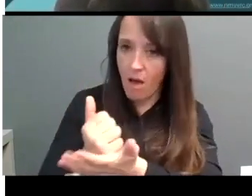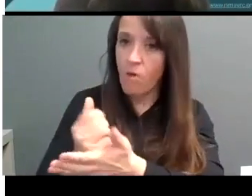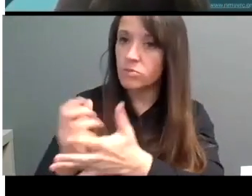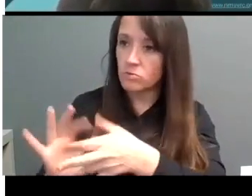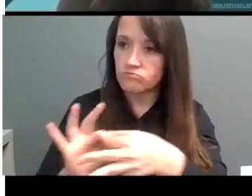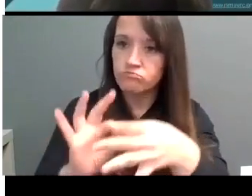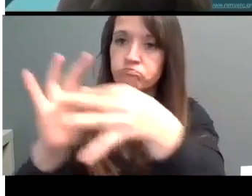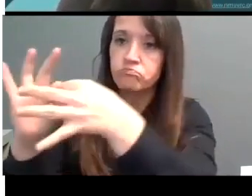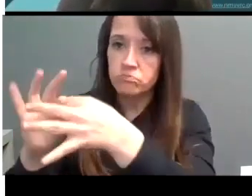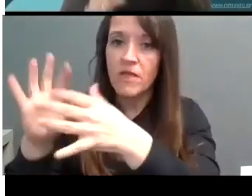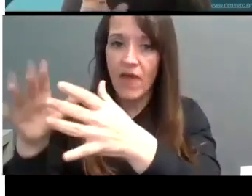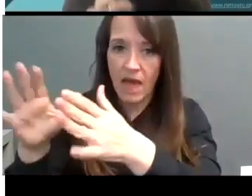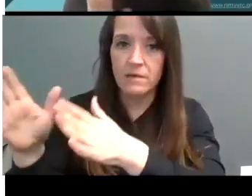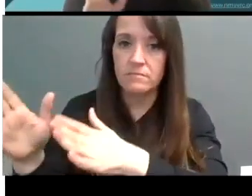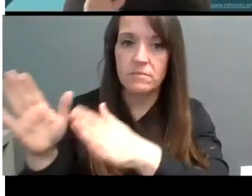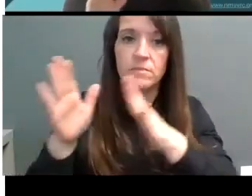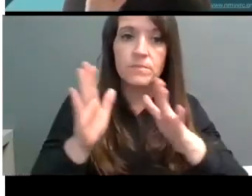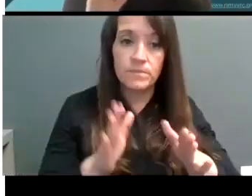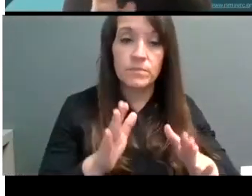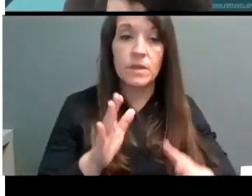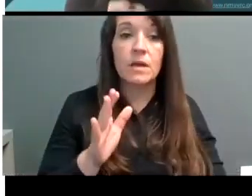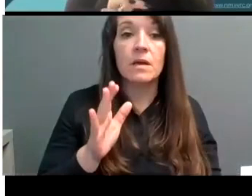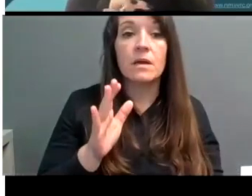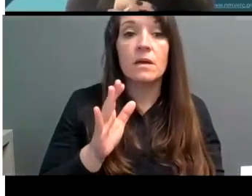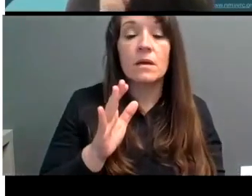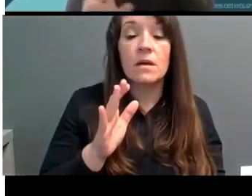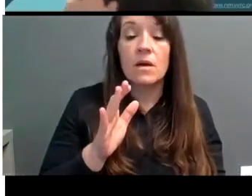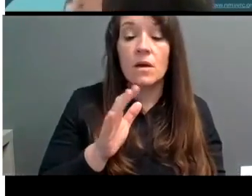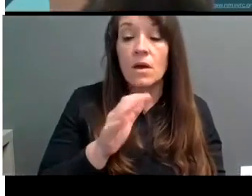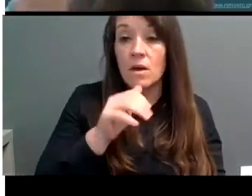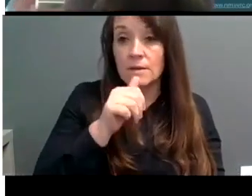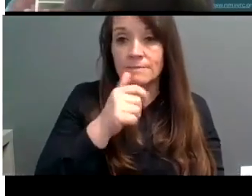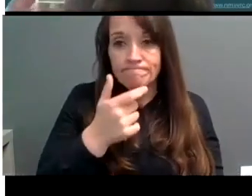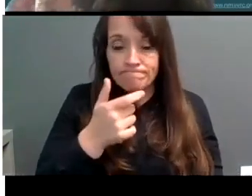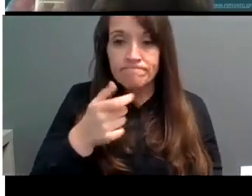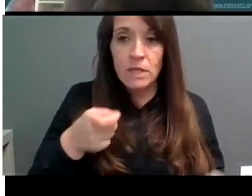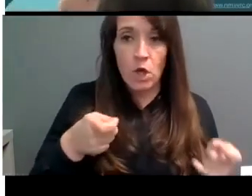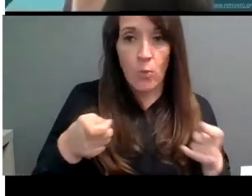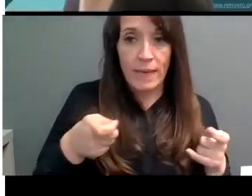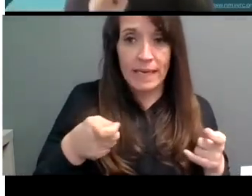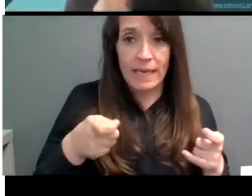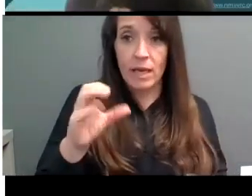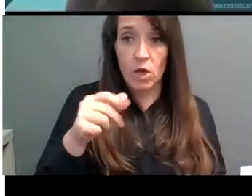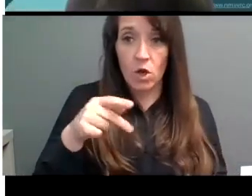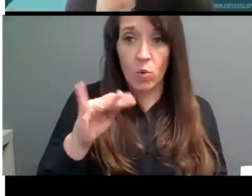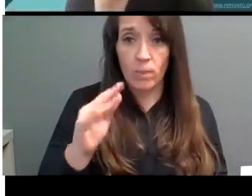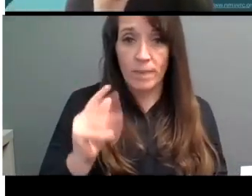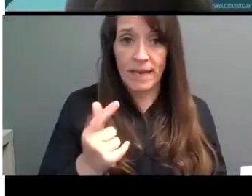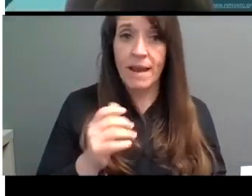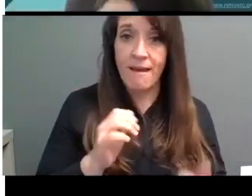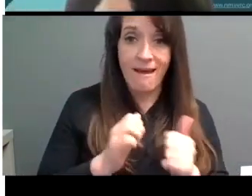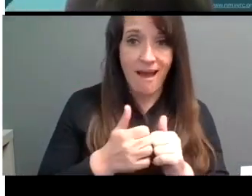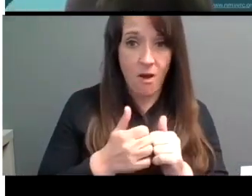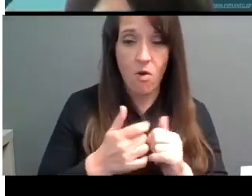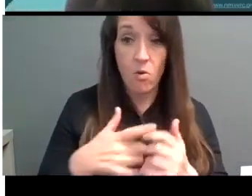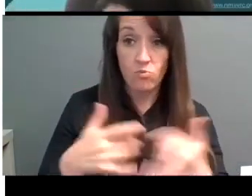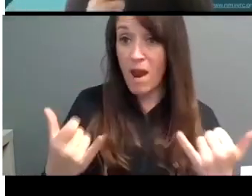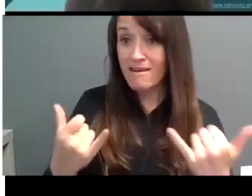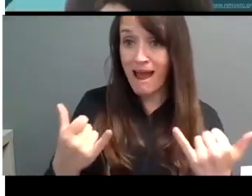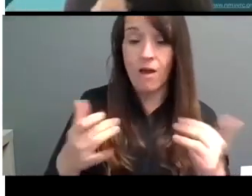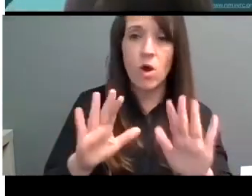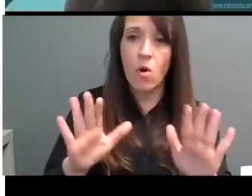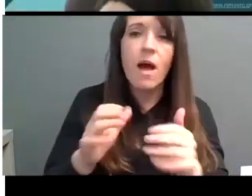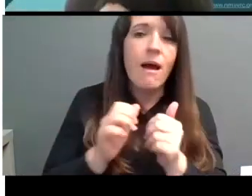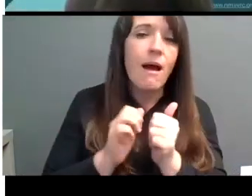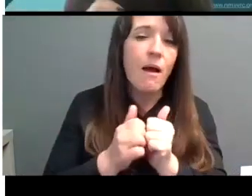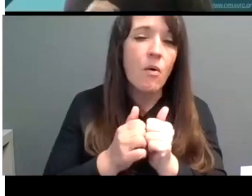information on coping. So we're not necessarily providing that long-term treatment. We're providing information on how you cope in the